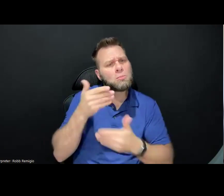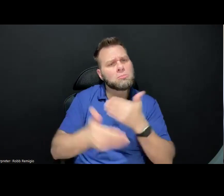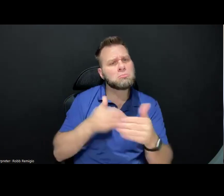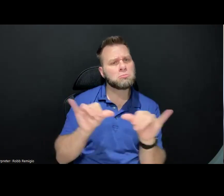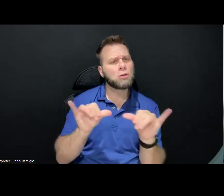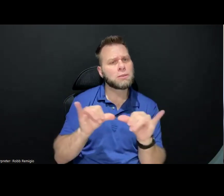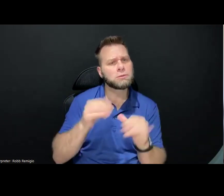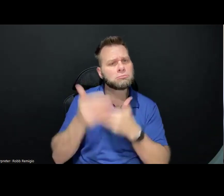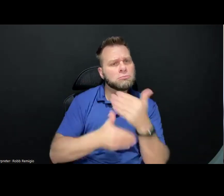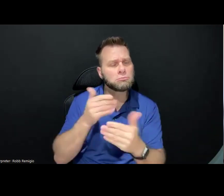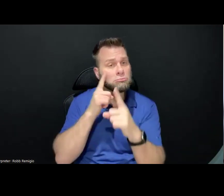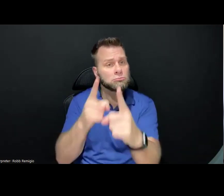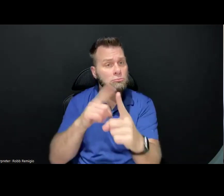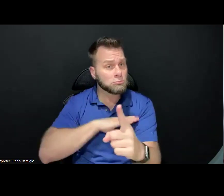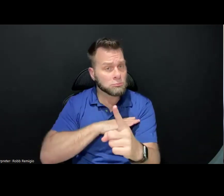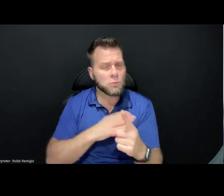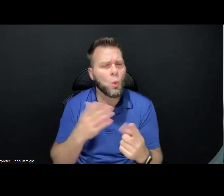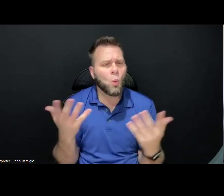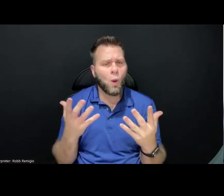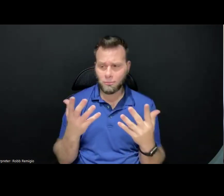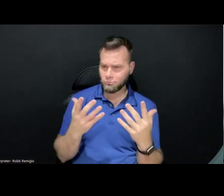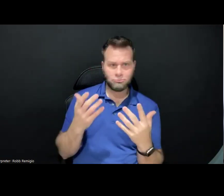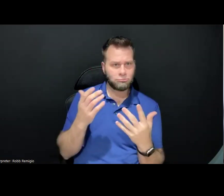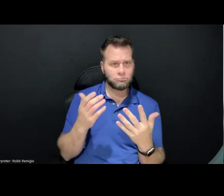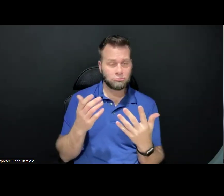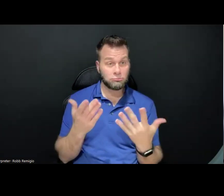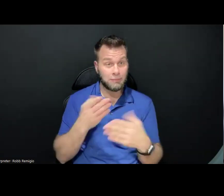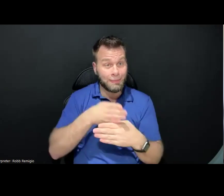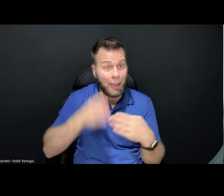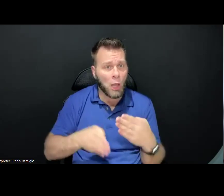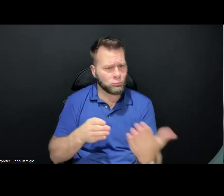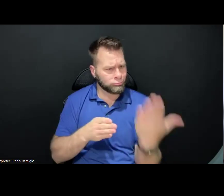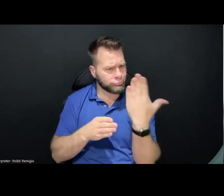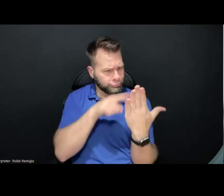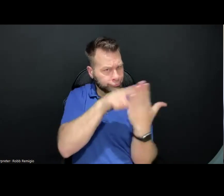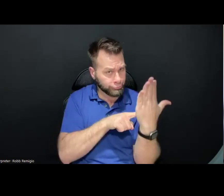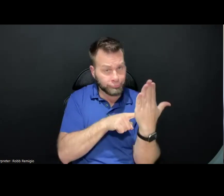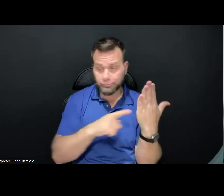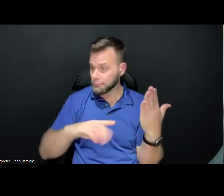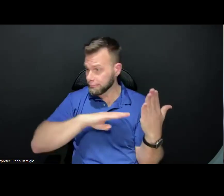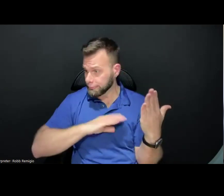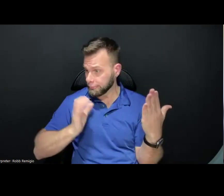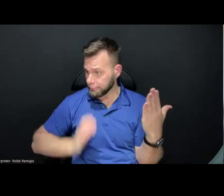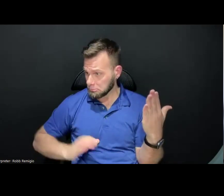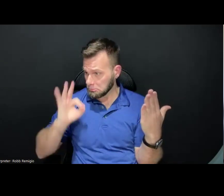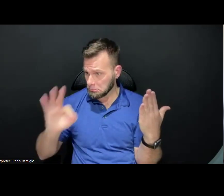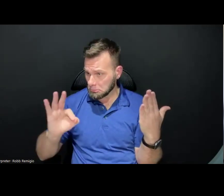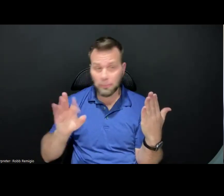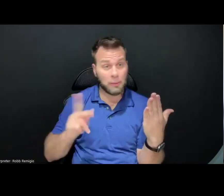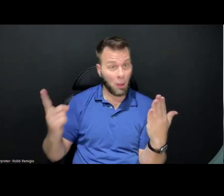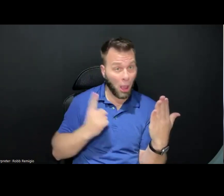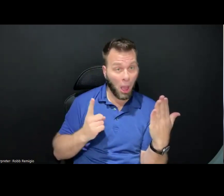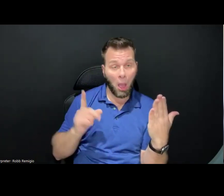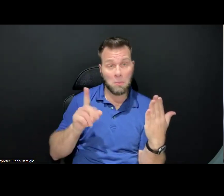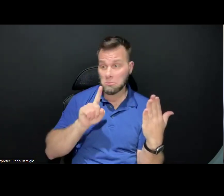end of the day, what are you going to look at to tell you whether enough people came, whether you reached enough people, whether people responded the way you wanted,